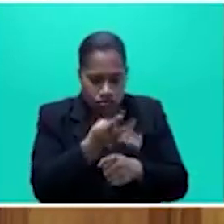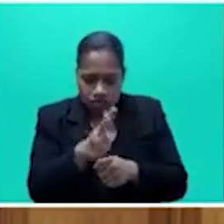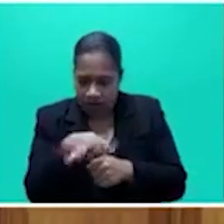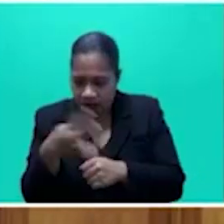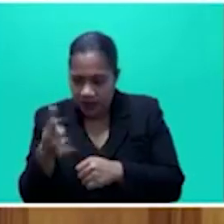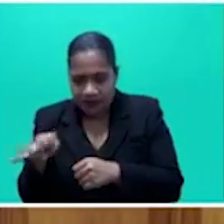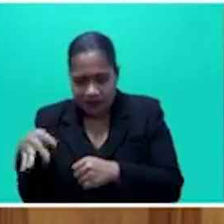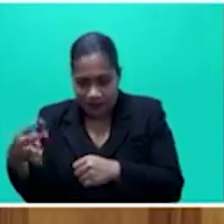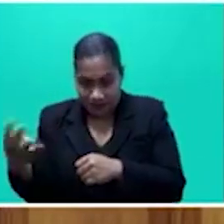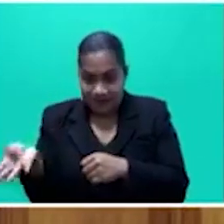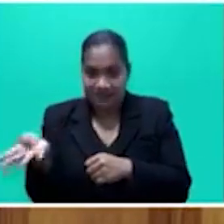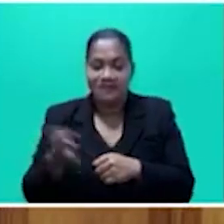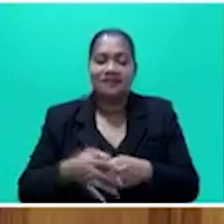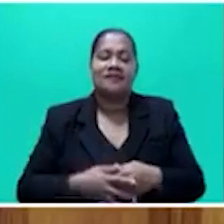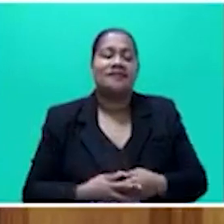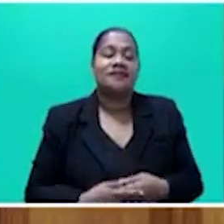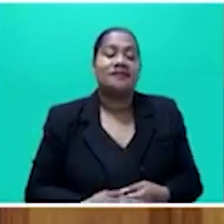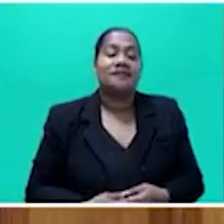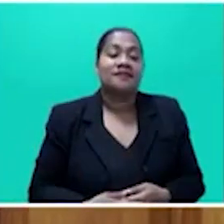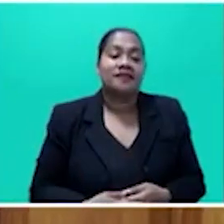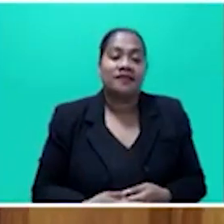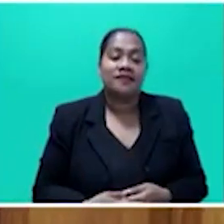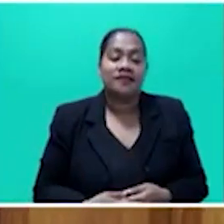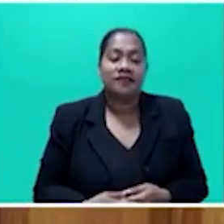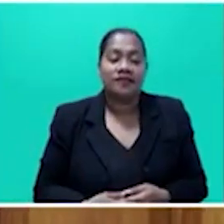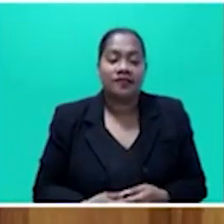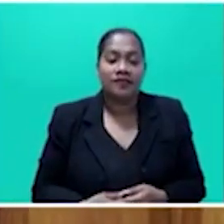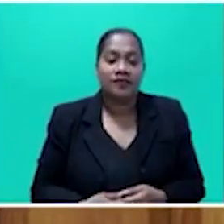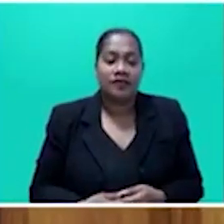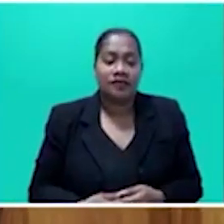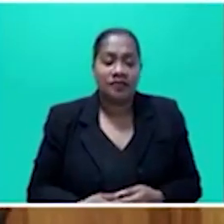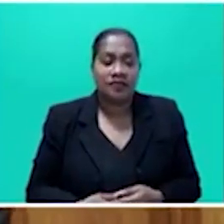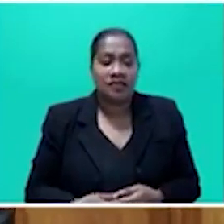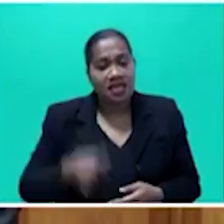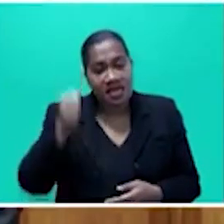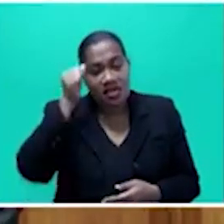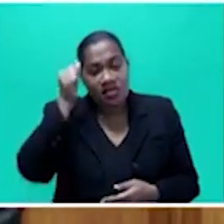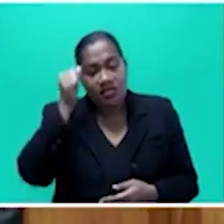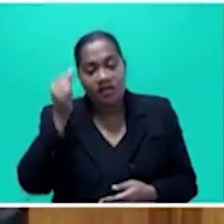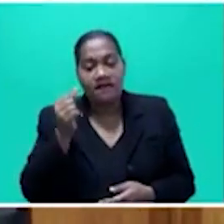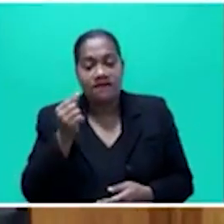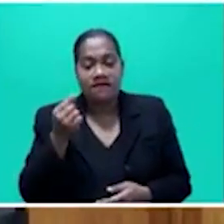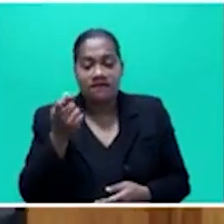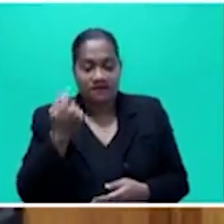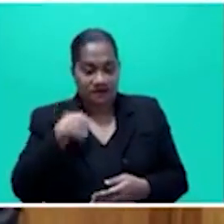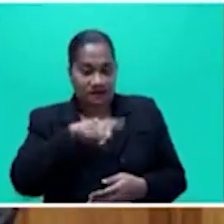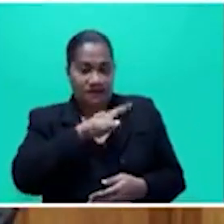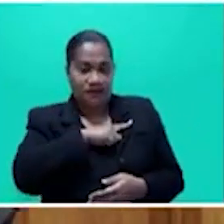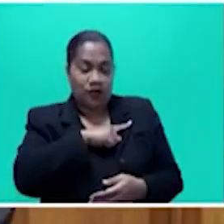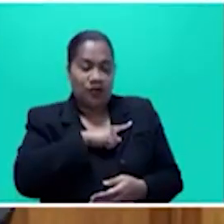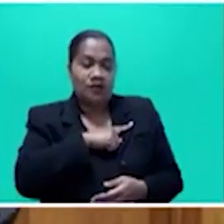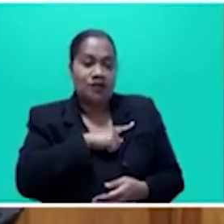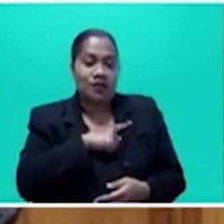basis, which was yearly. I know for those of us who manage the